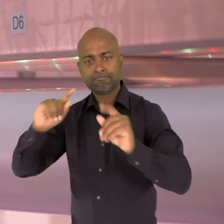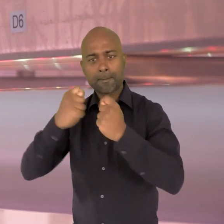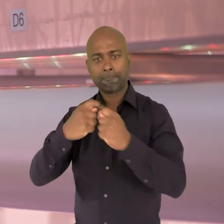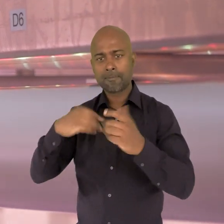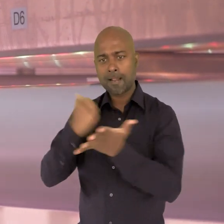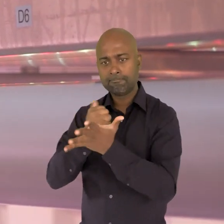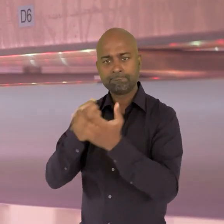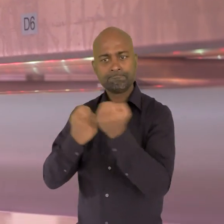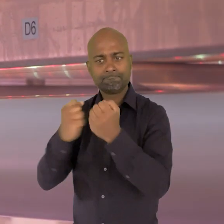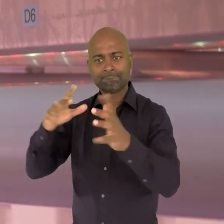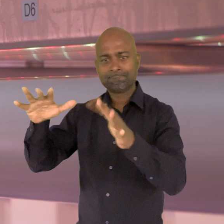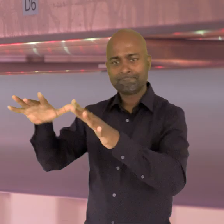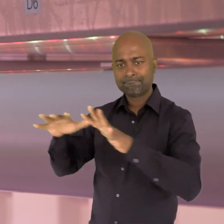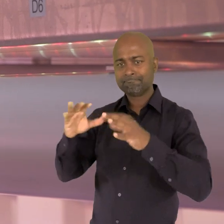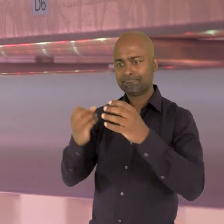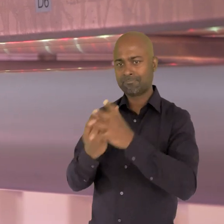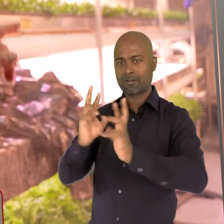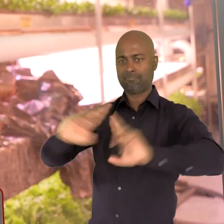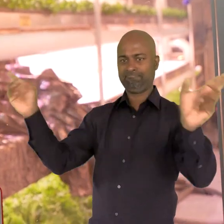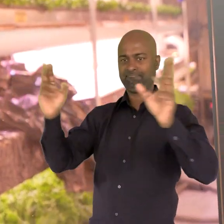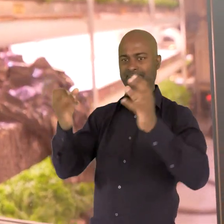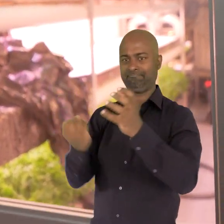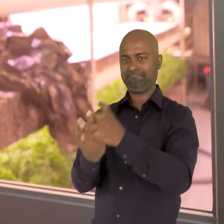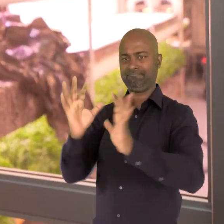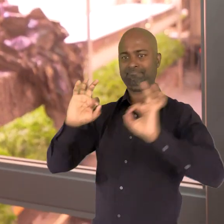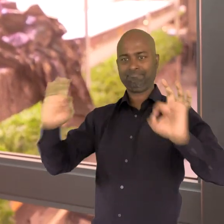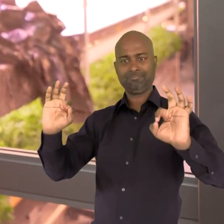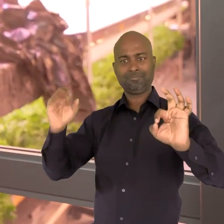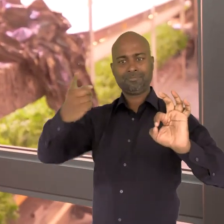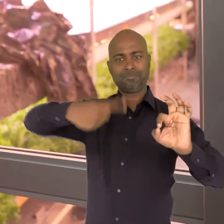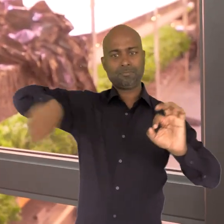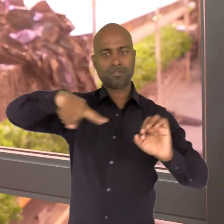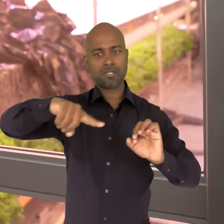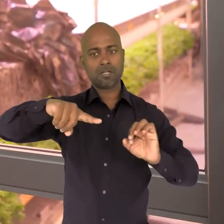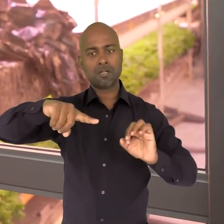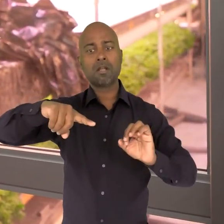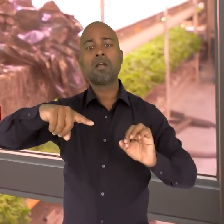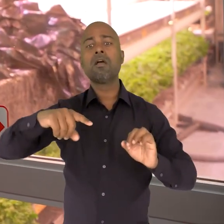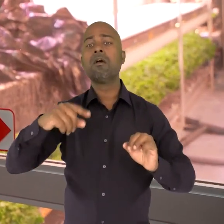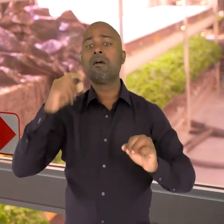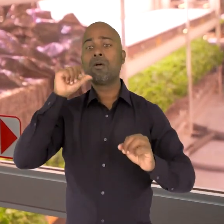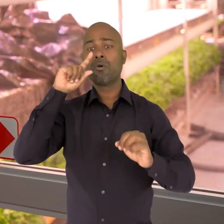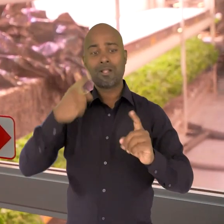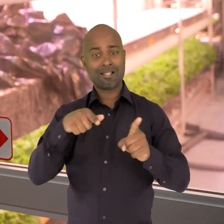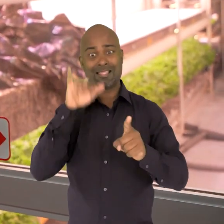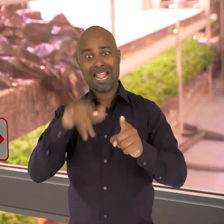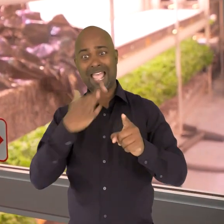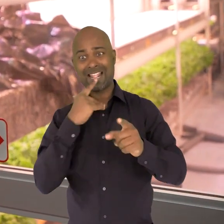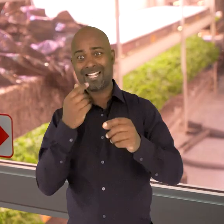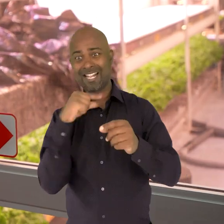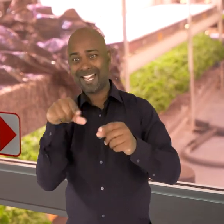them into each of those little squares. Down here you see the next batch that's ready for harvest, and that is our